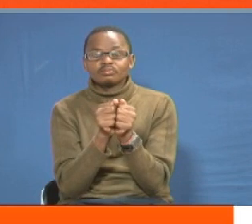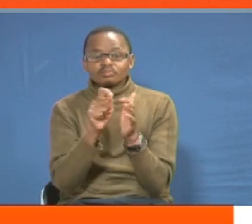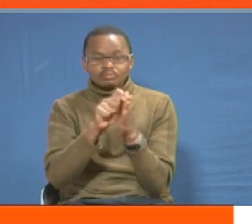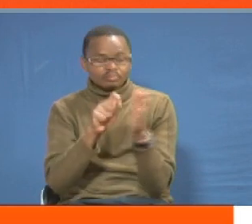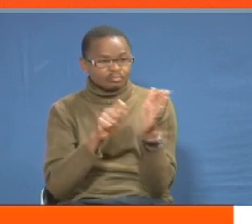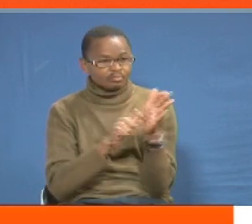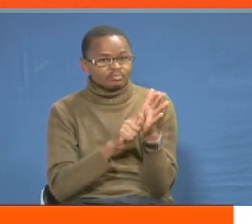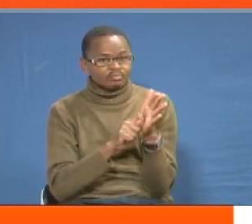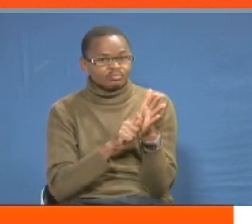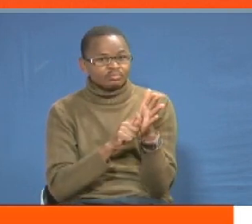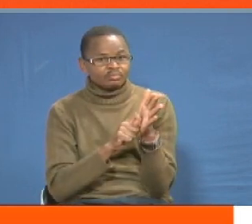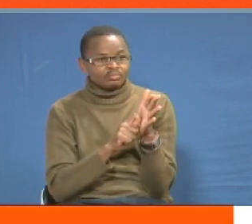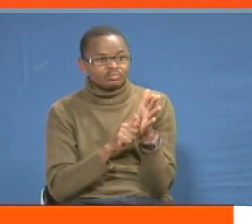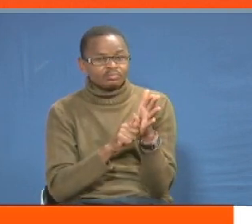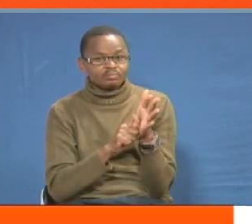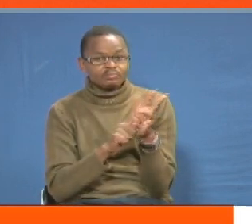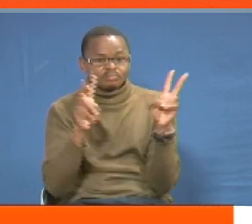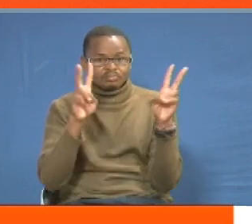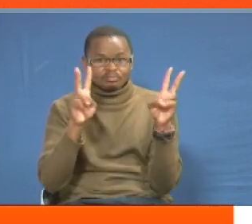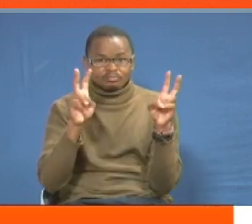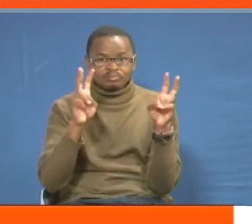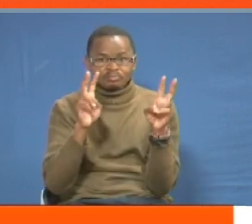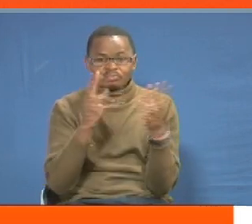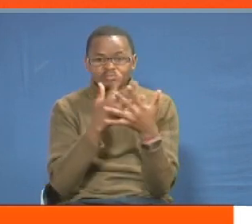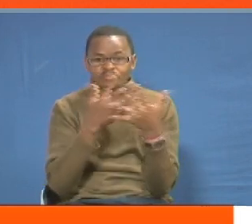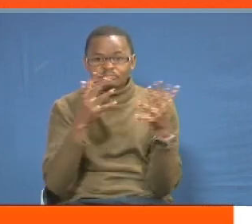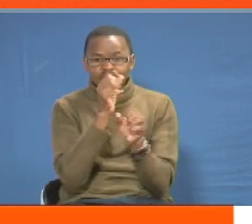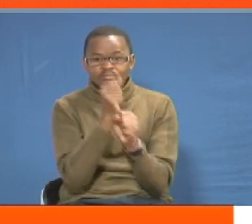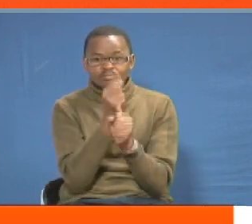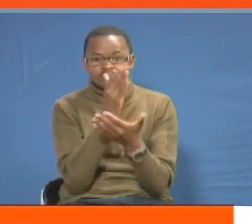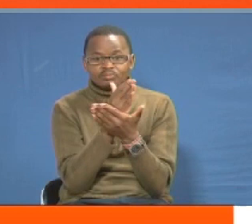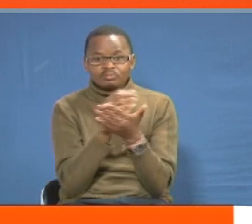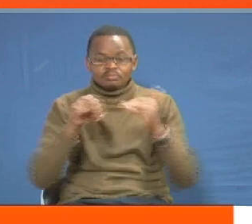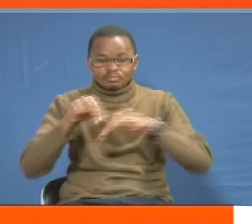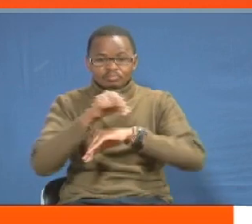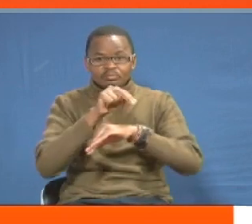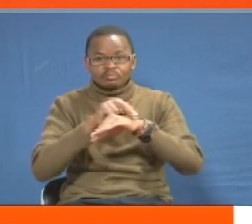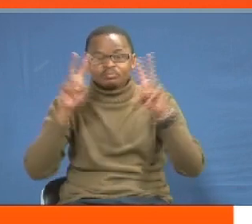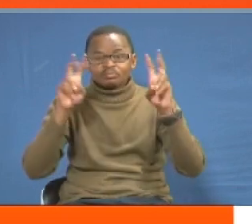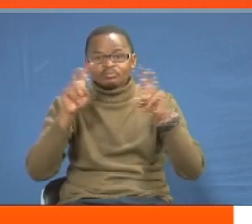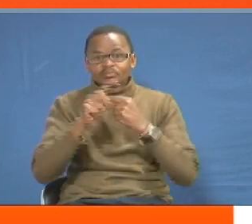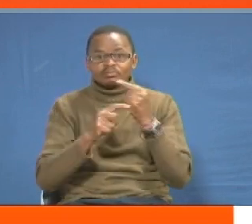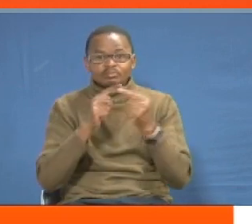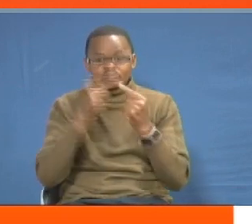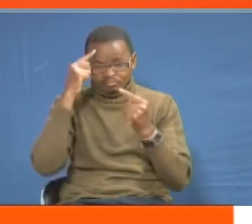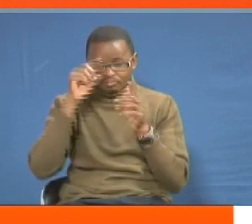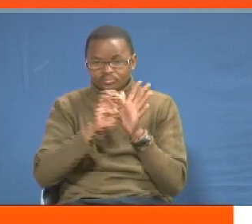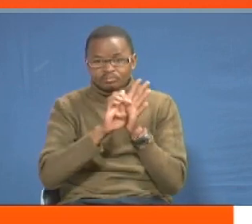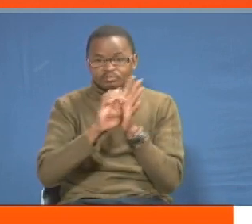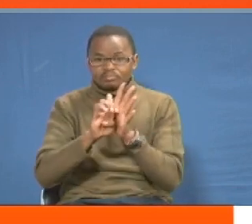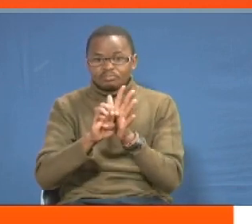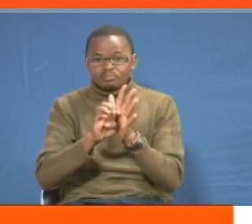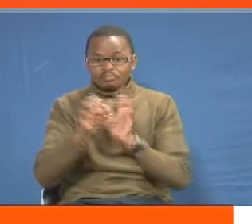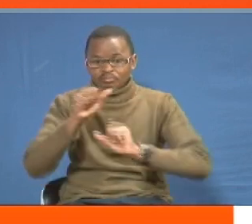progress in terms of there are certain issues that we've been able to make them national issues. When, for